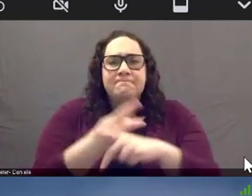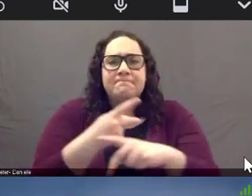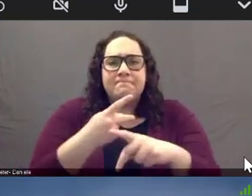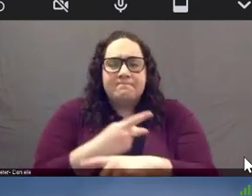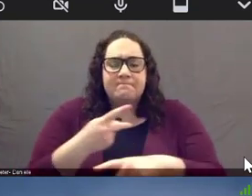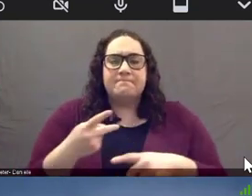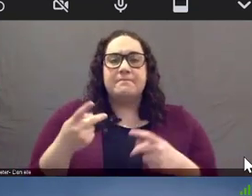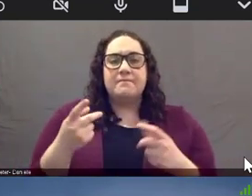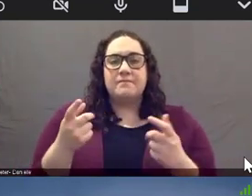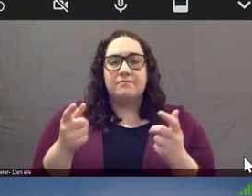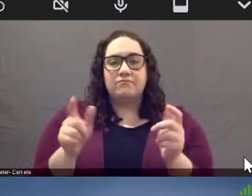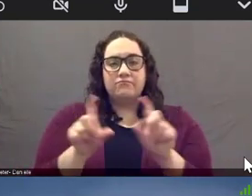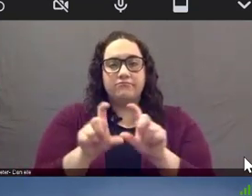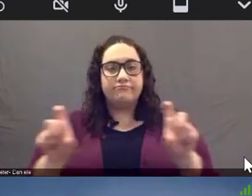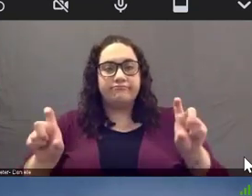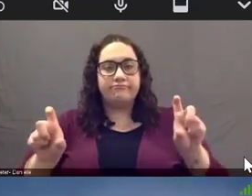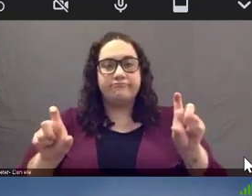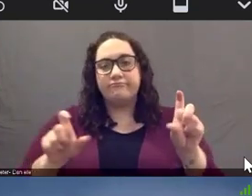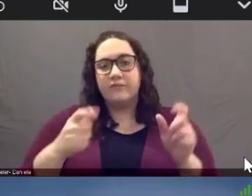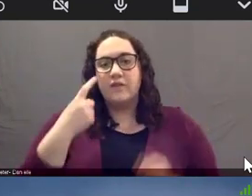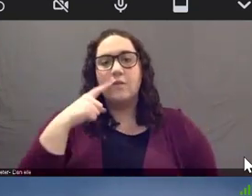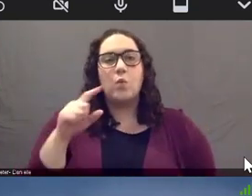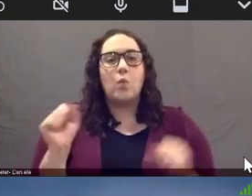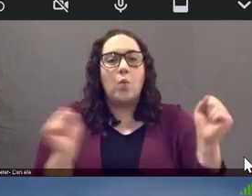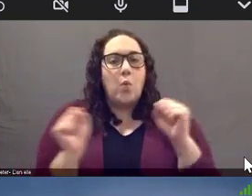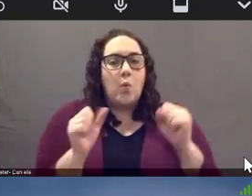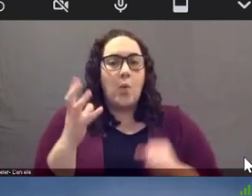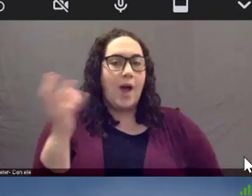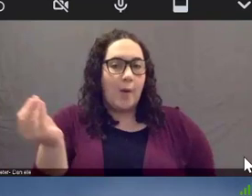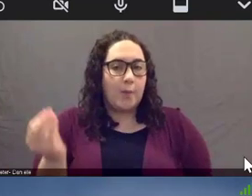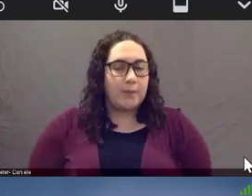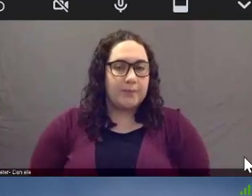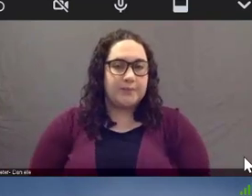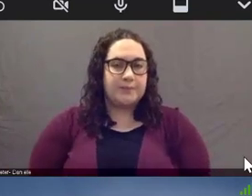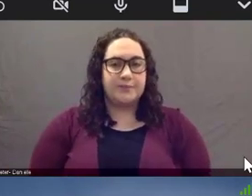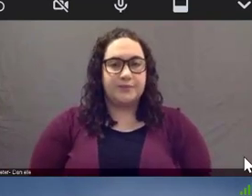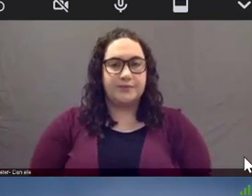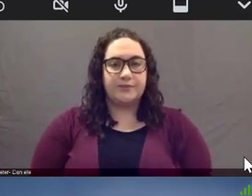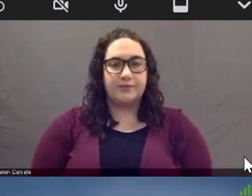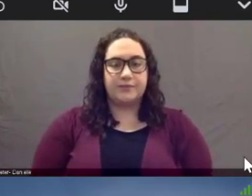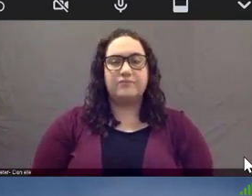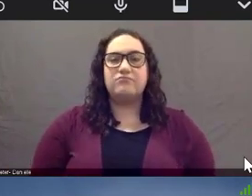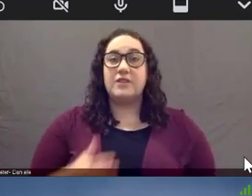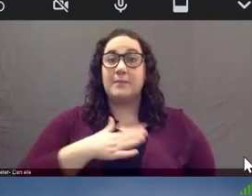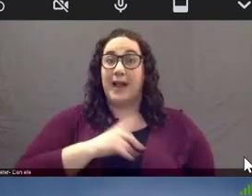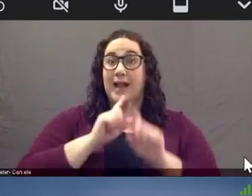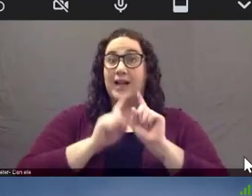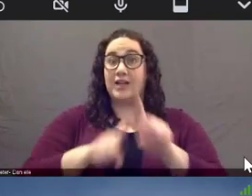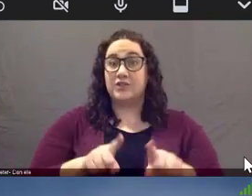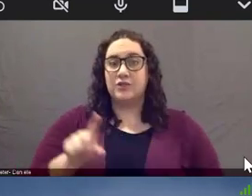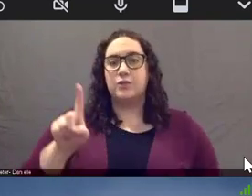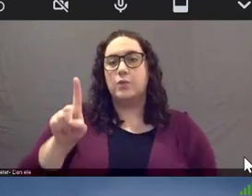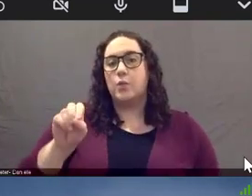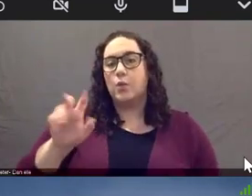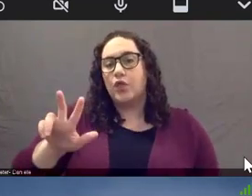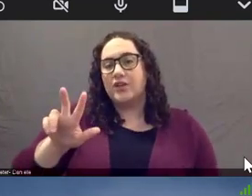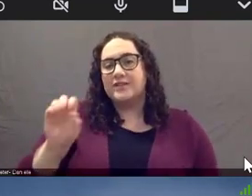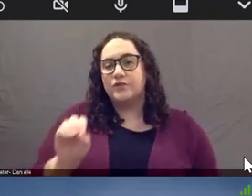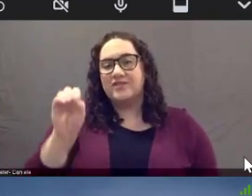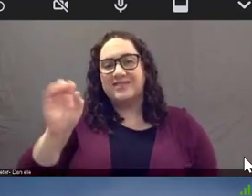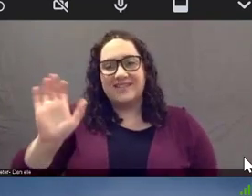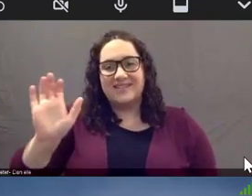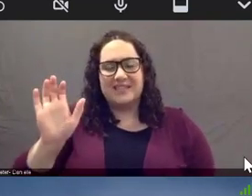cold outlet temperature. Here we see that the math that I did, I got 103 degrees Celsius, which is pretty close